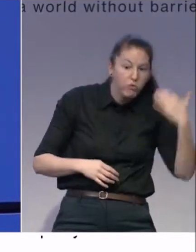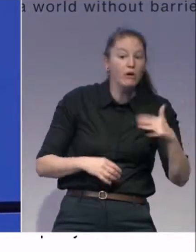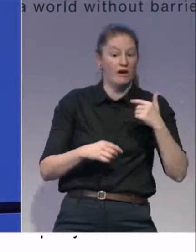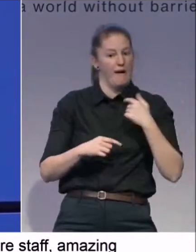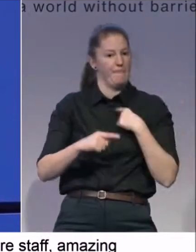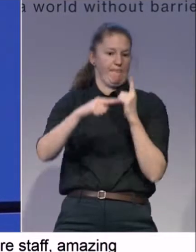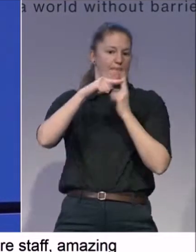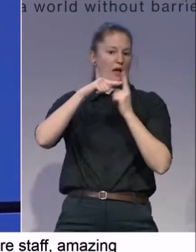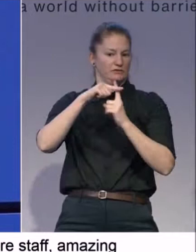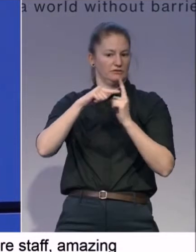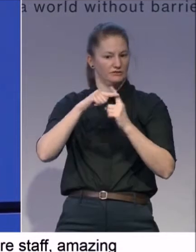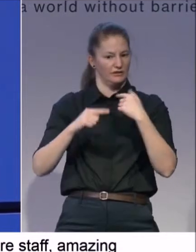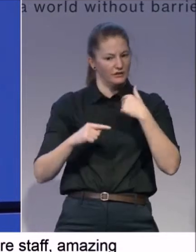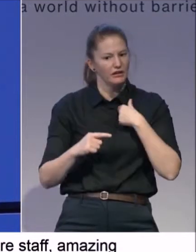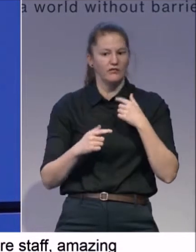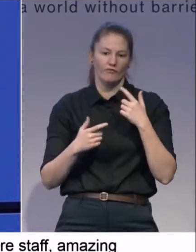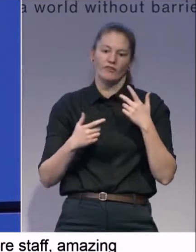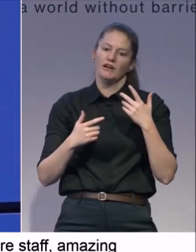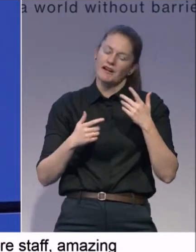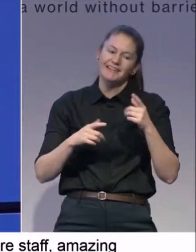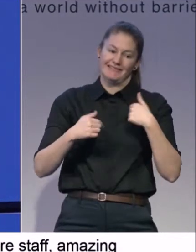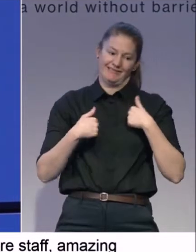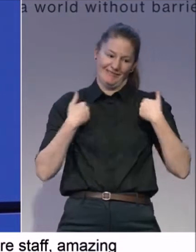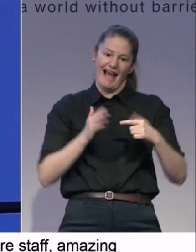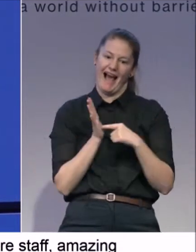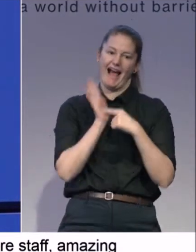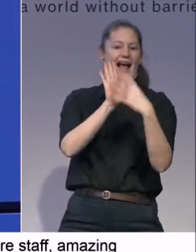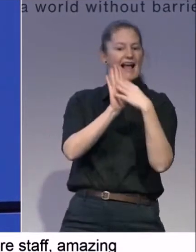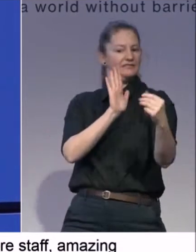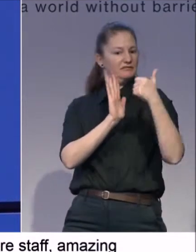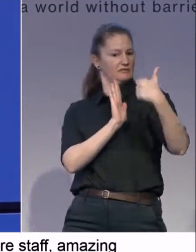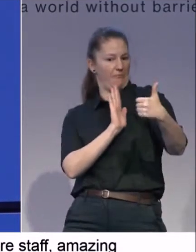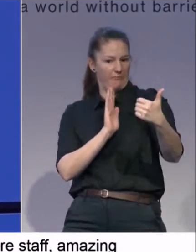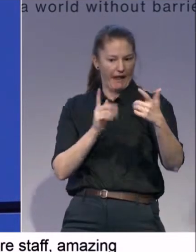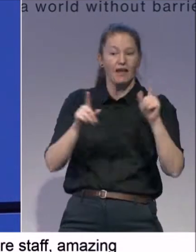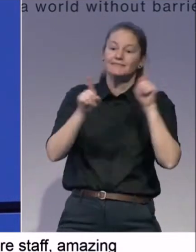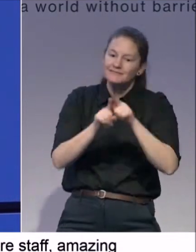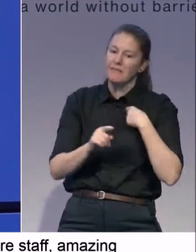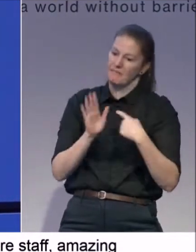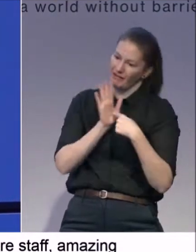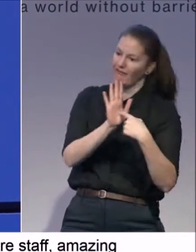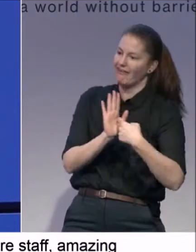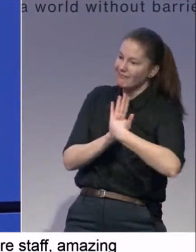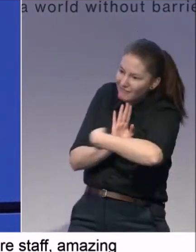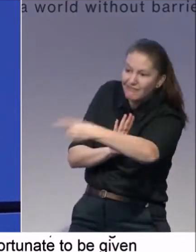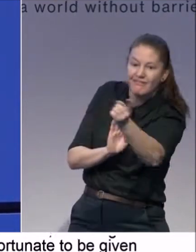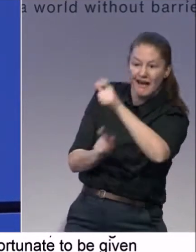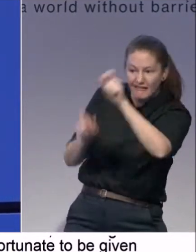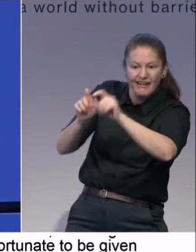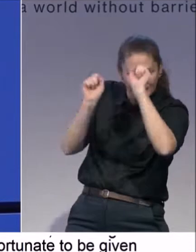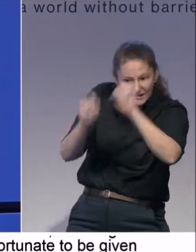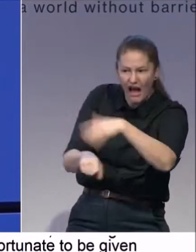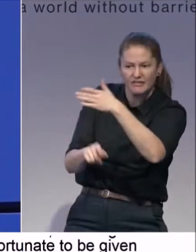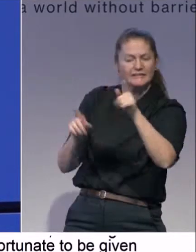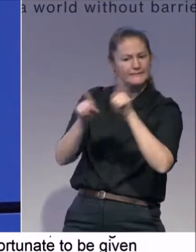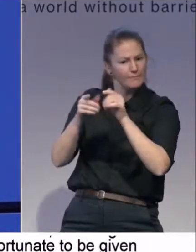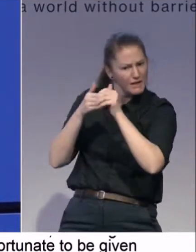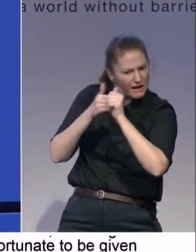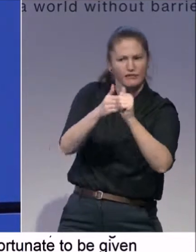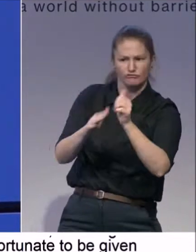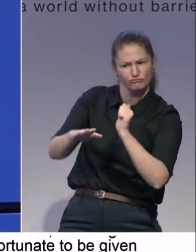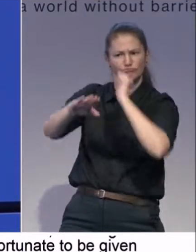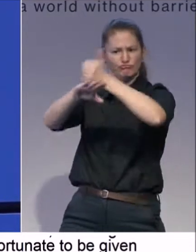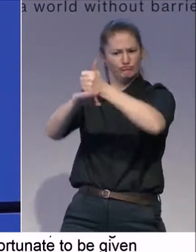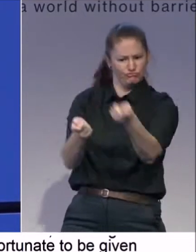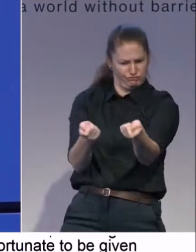positions and should be informing us and informing every dignitary. And if you're out there, hire someone,